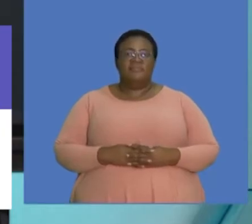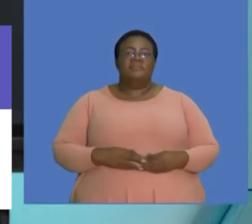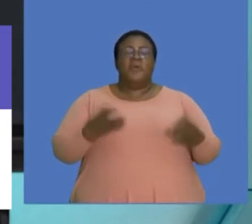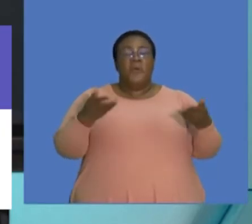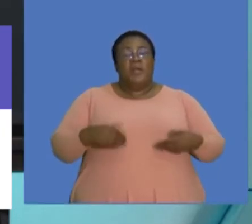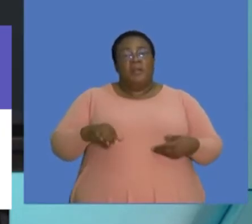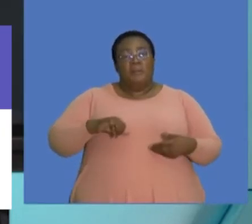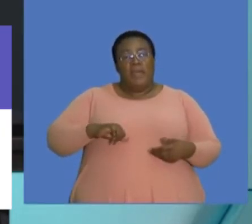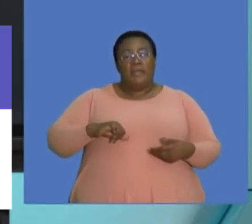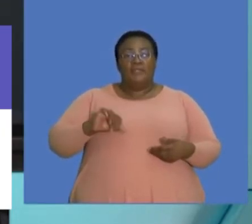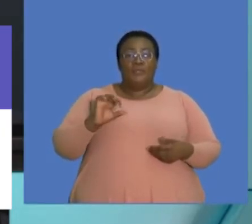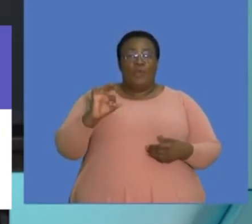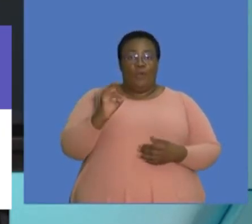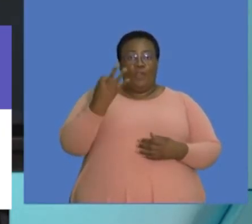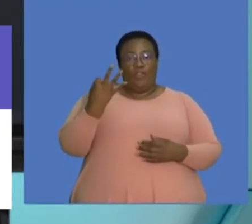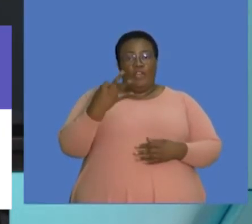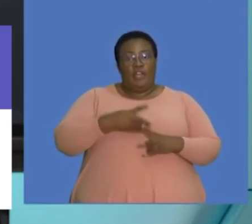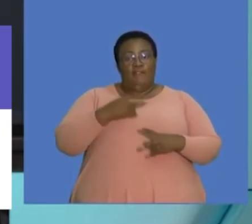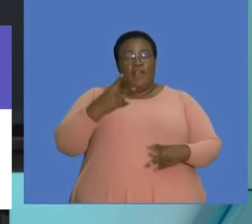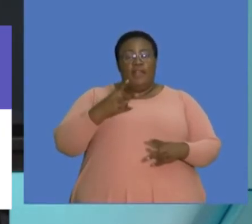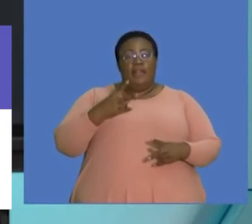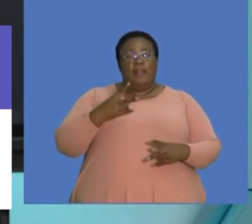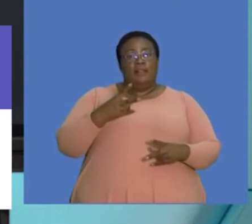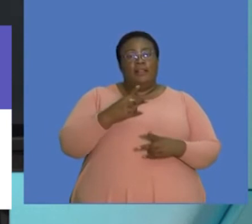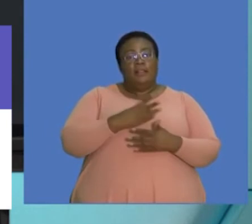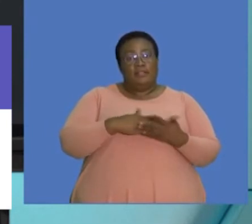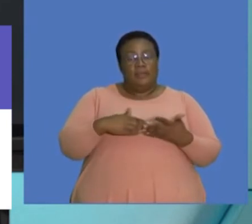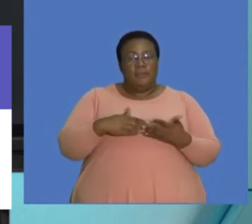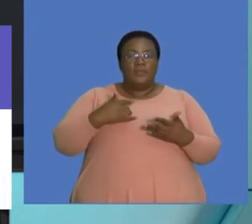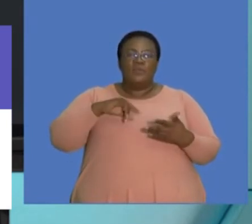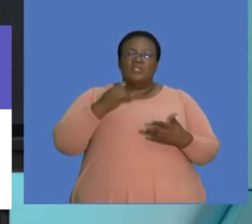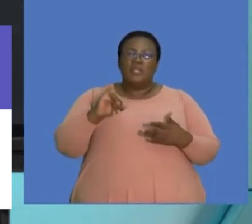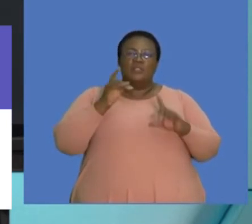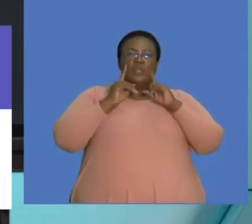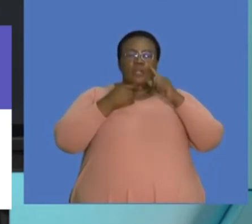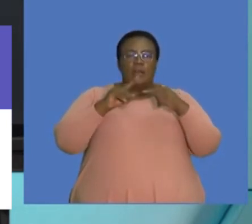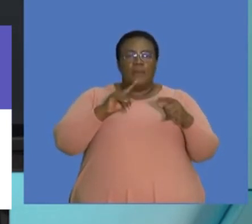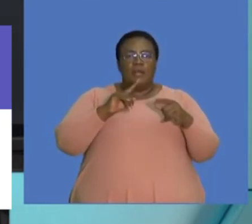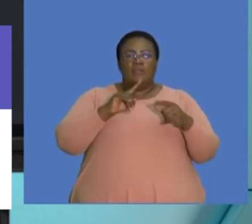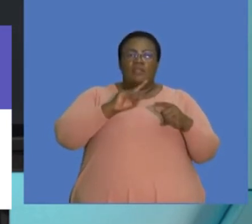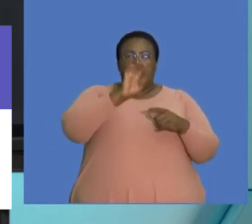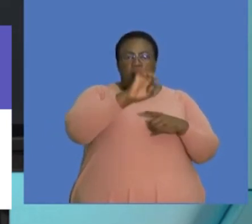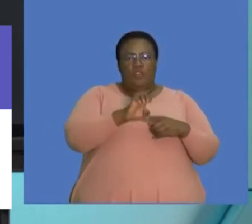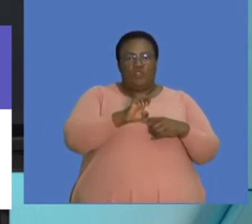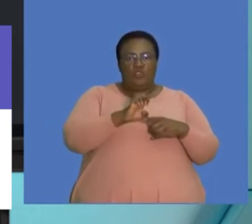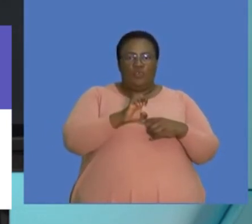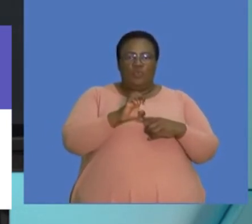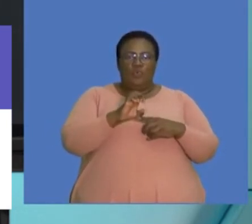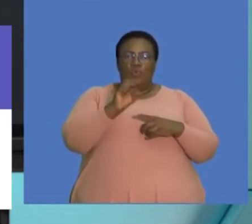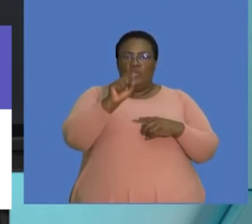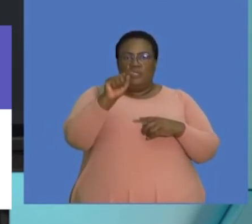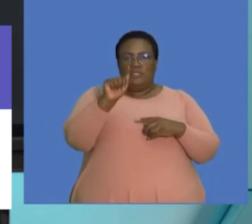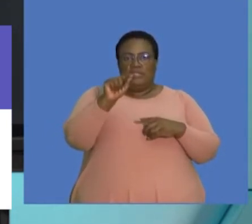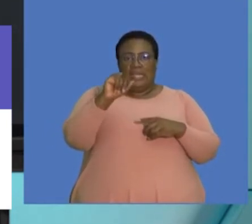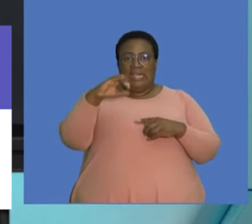Welcome back to our third and final segment. We're still talking electrostatics, charges, the origin of charge, and how charge